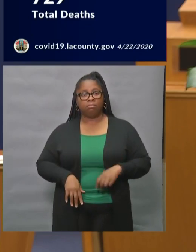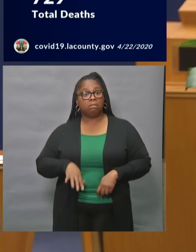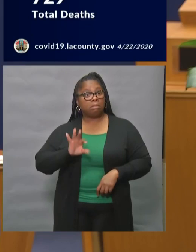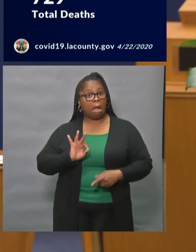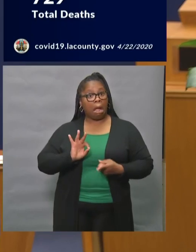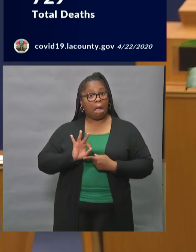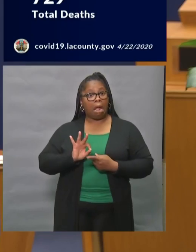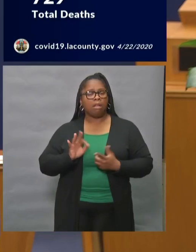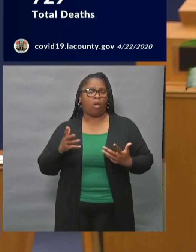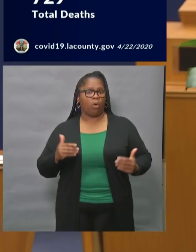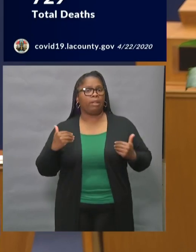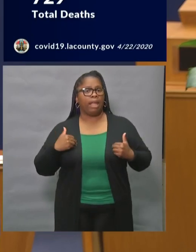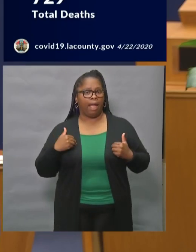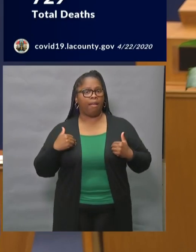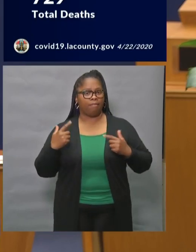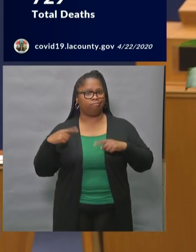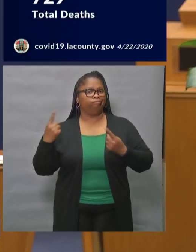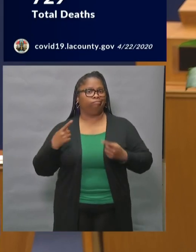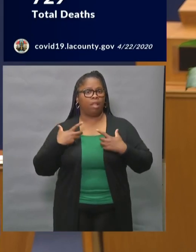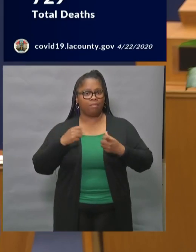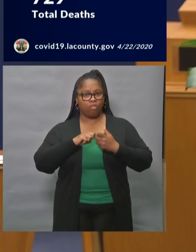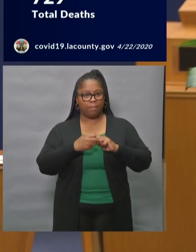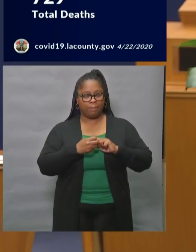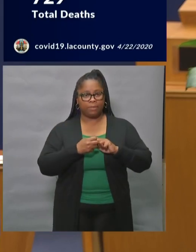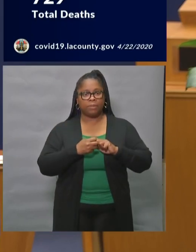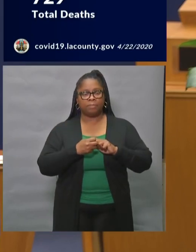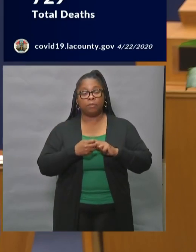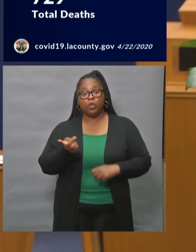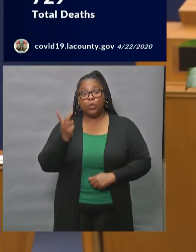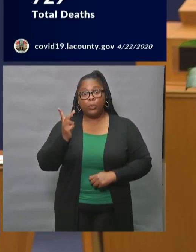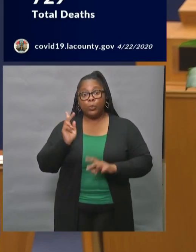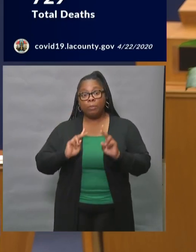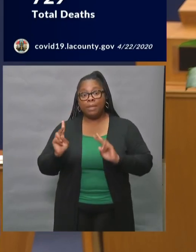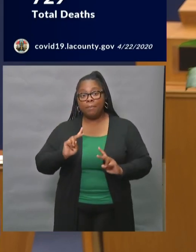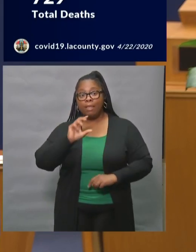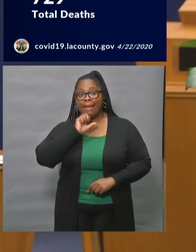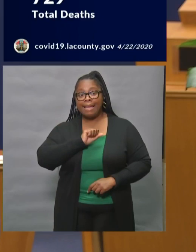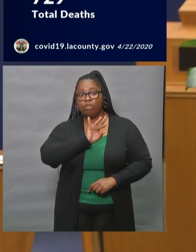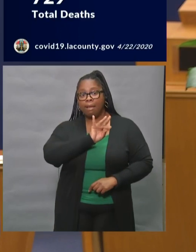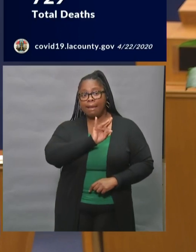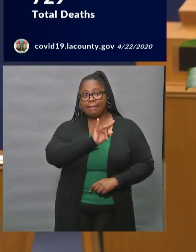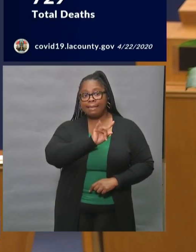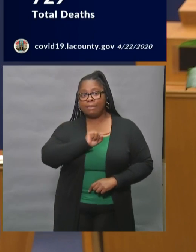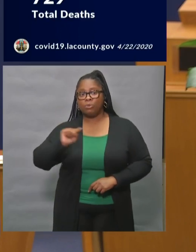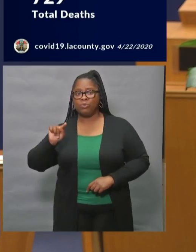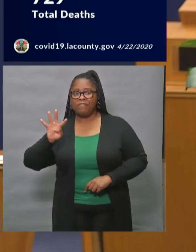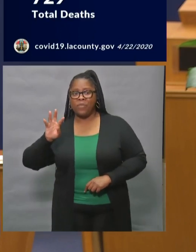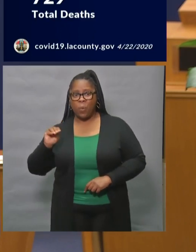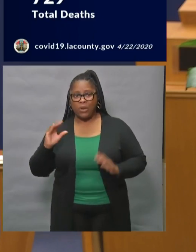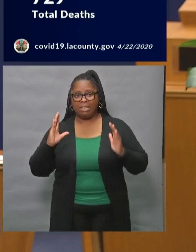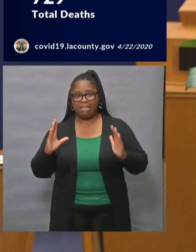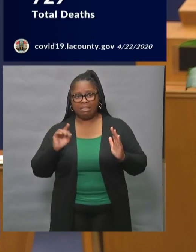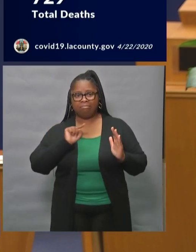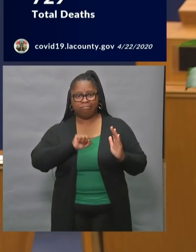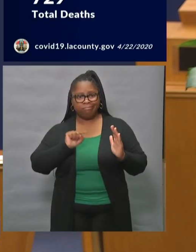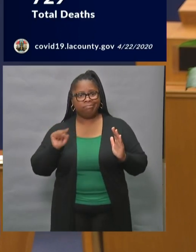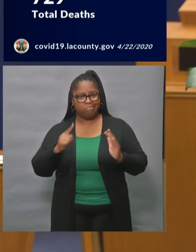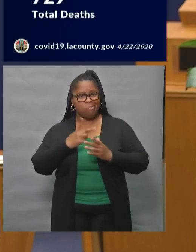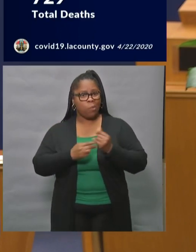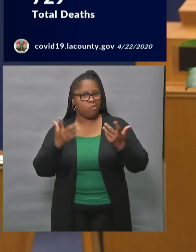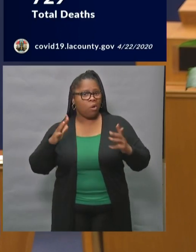also had underlying health conditions. There are 2 people who were between the ages of 18 and 40, and both had underlying